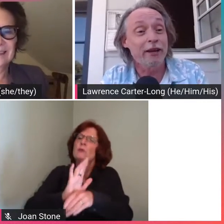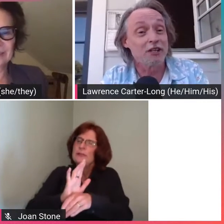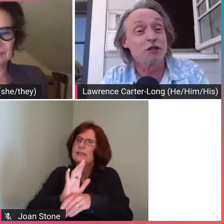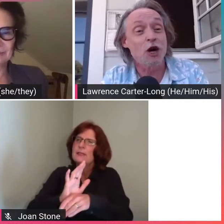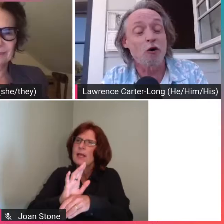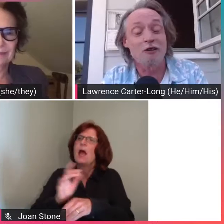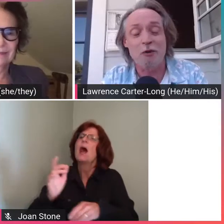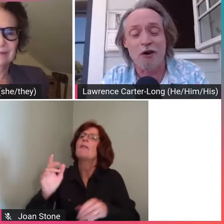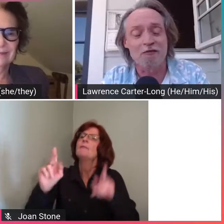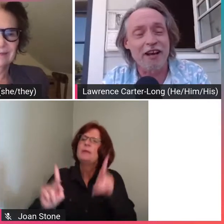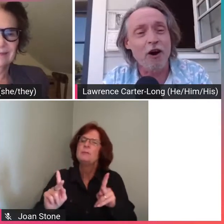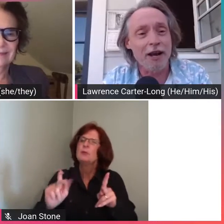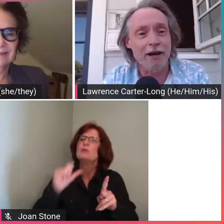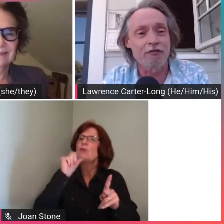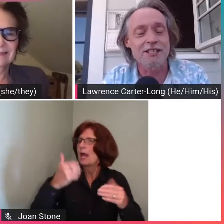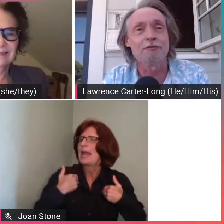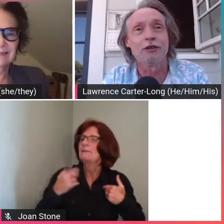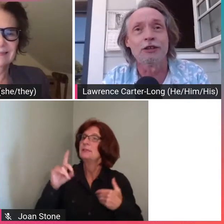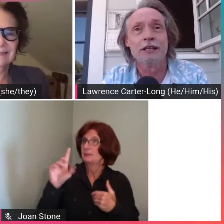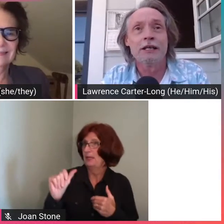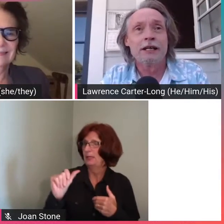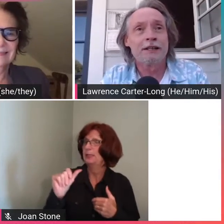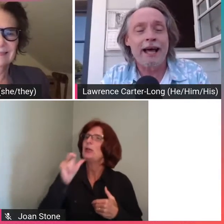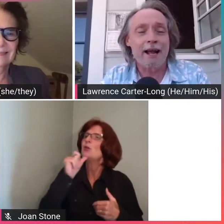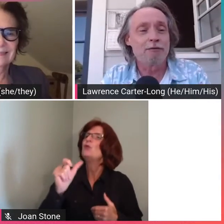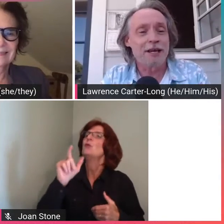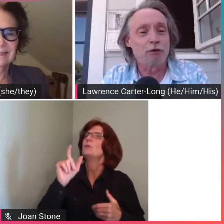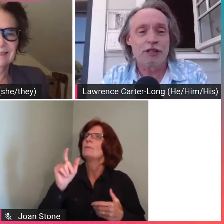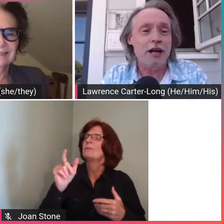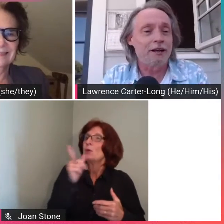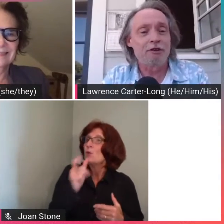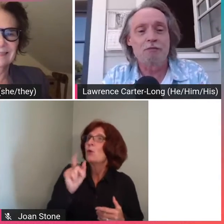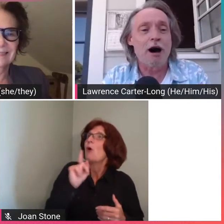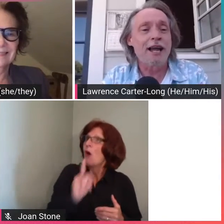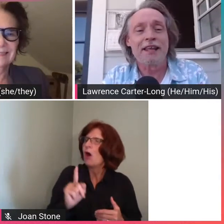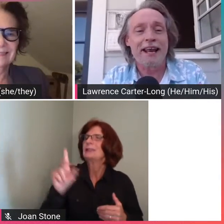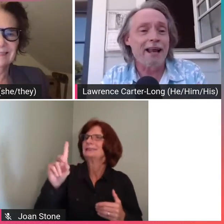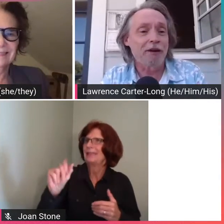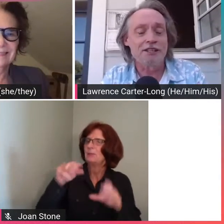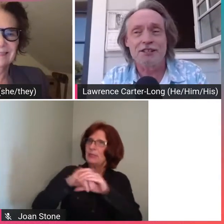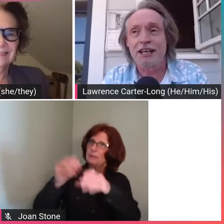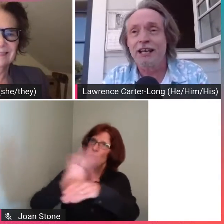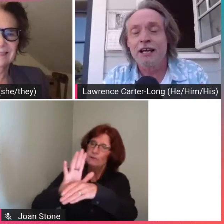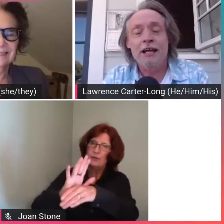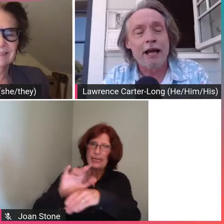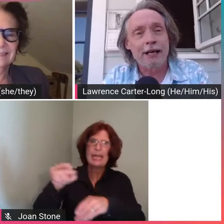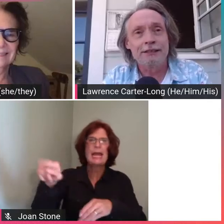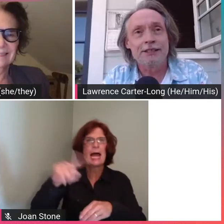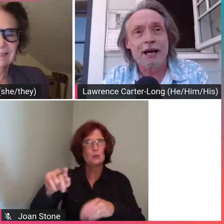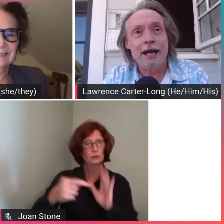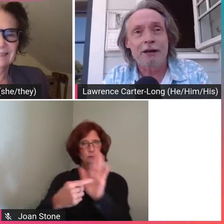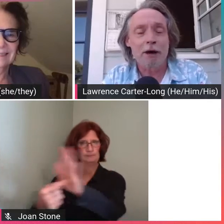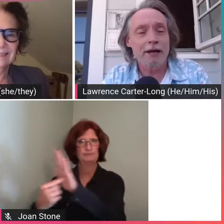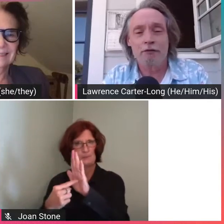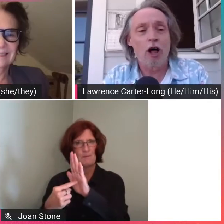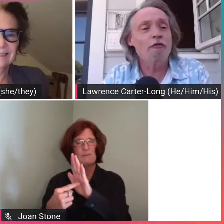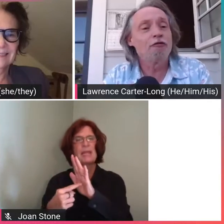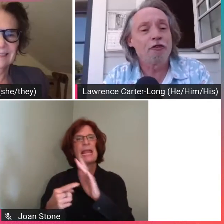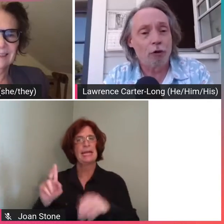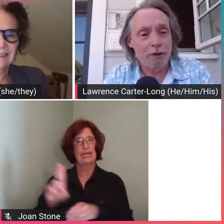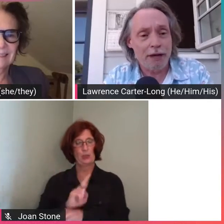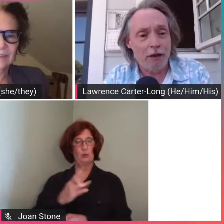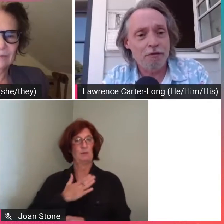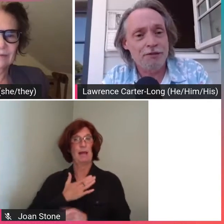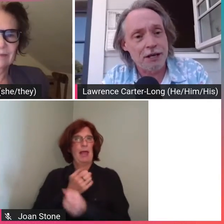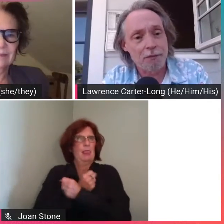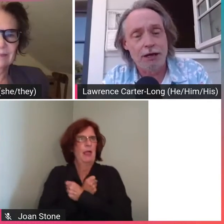the 20 we could show as part of their on-air festival, that I was able to kind of combine that advocacy and my love